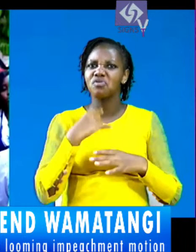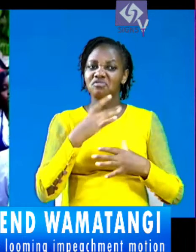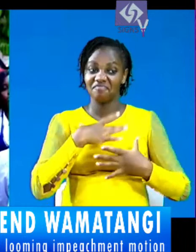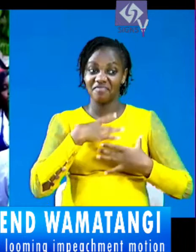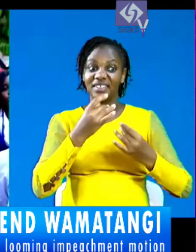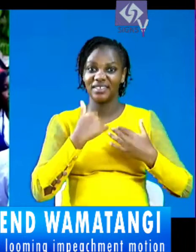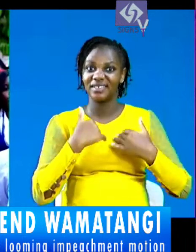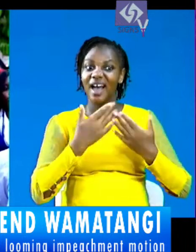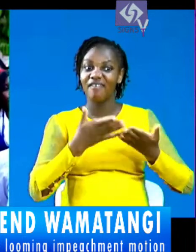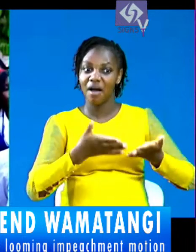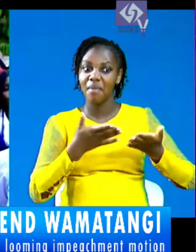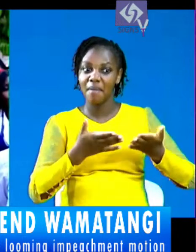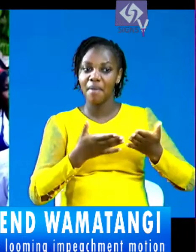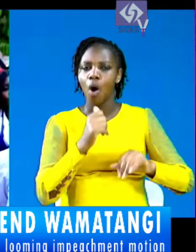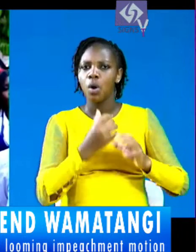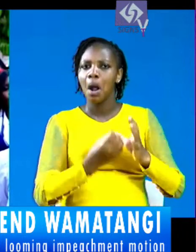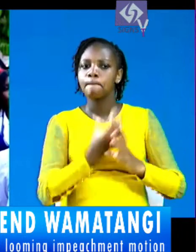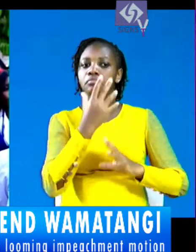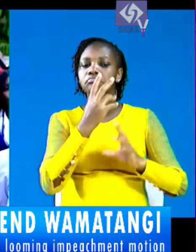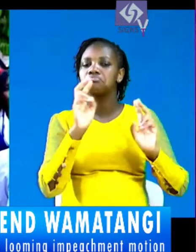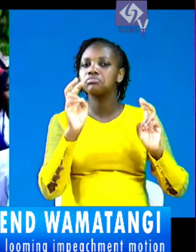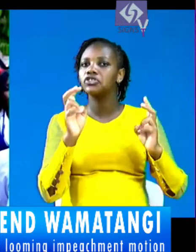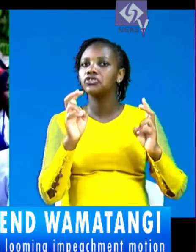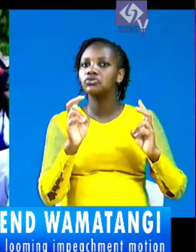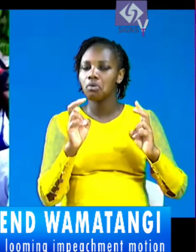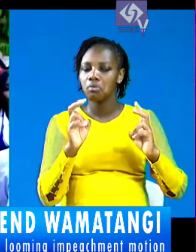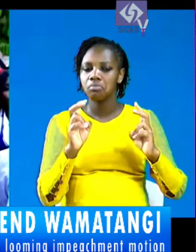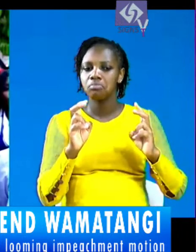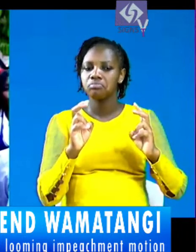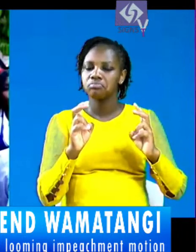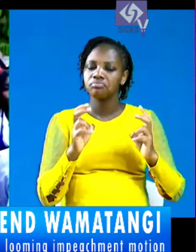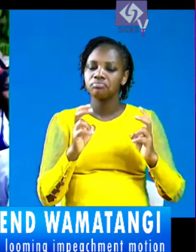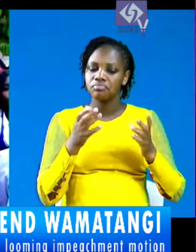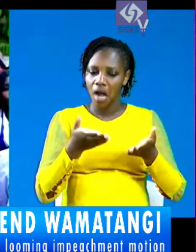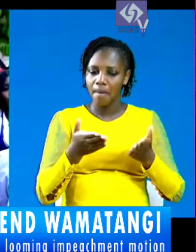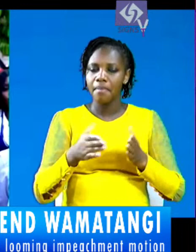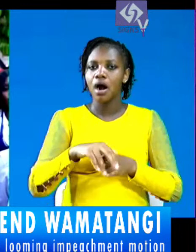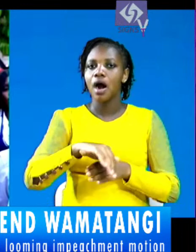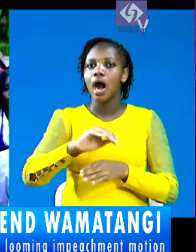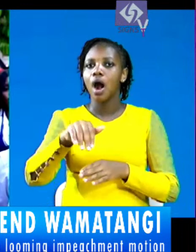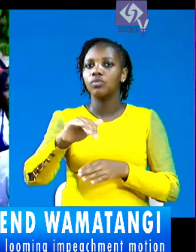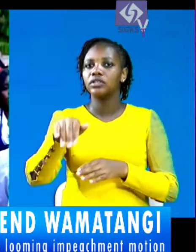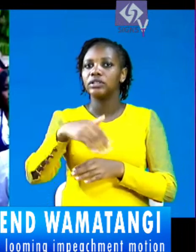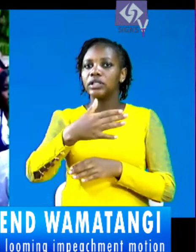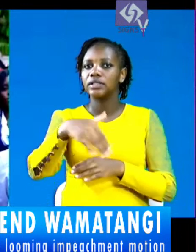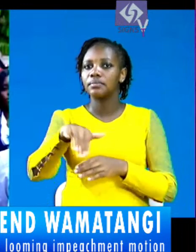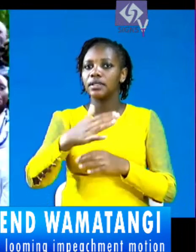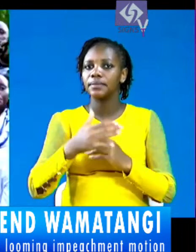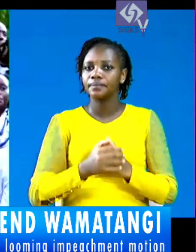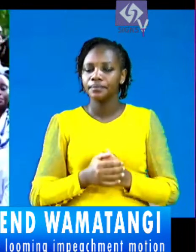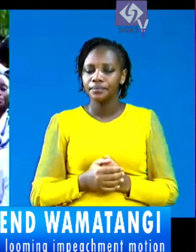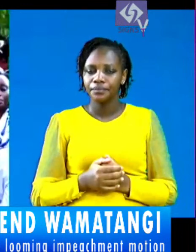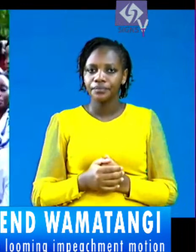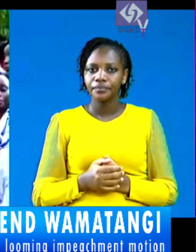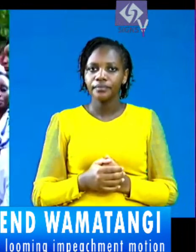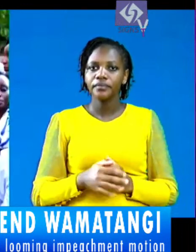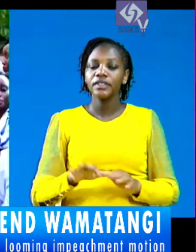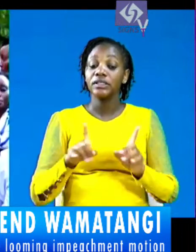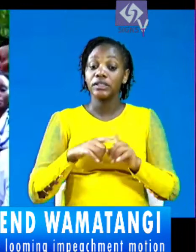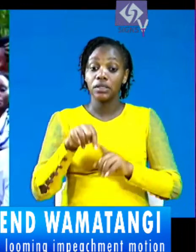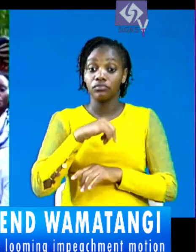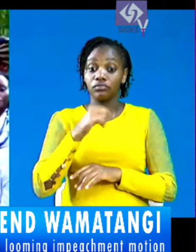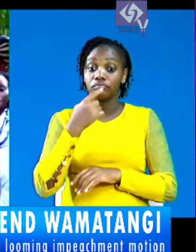are bringing this issue of instability in the county assembly of Kiambu. Okay. We have